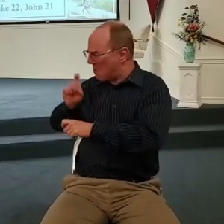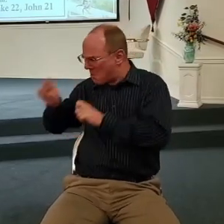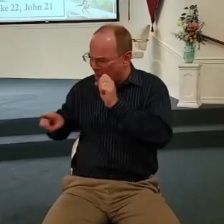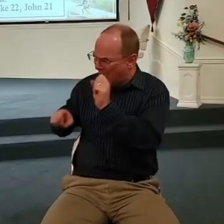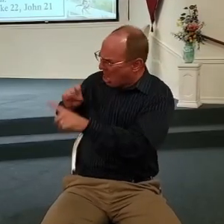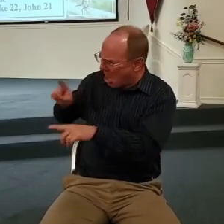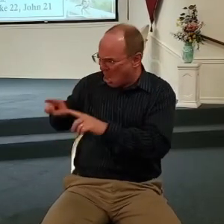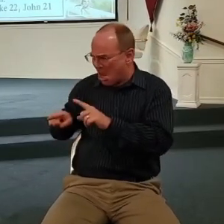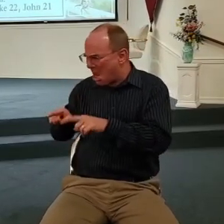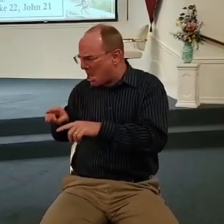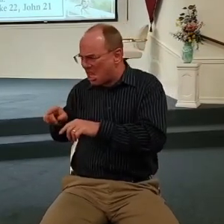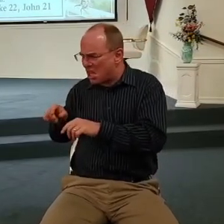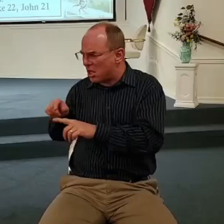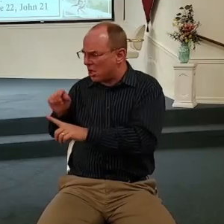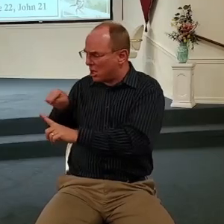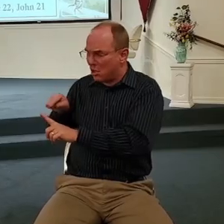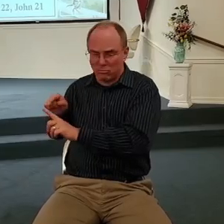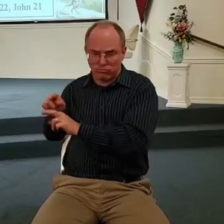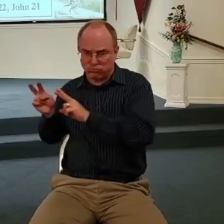Peter.